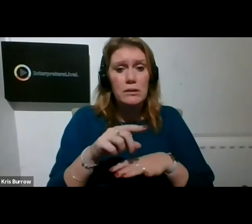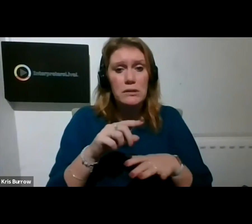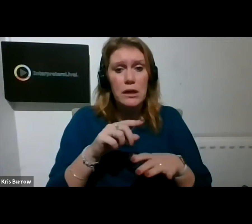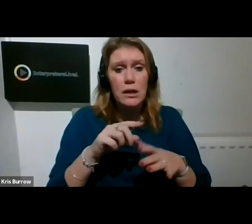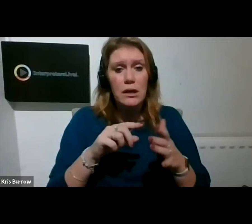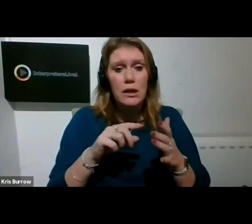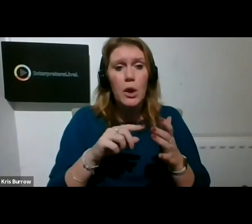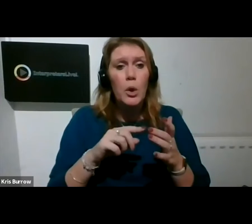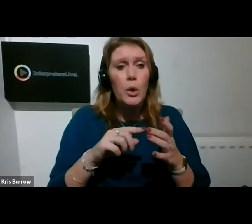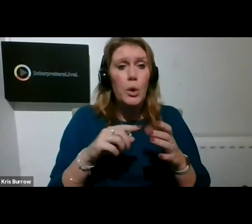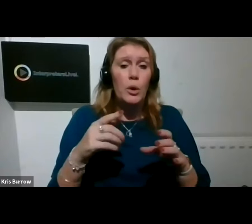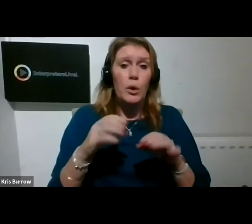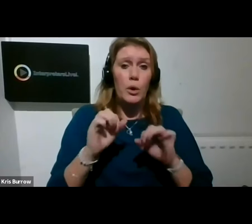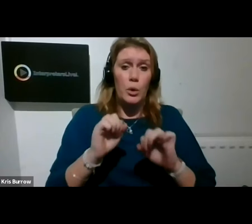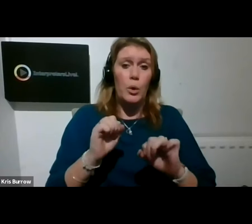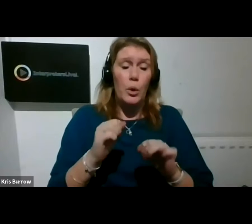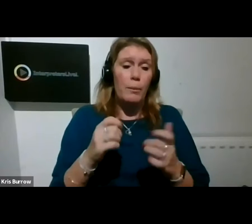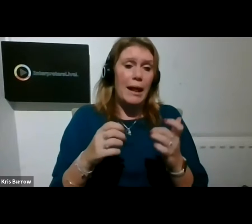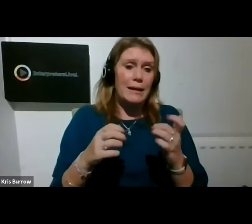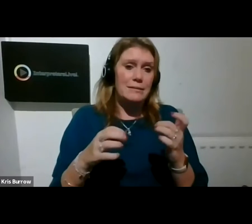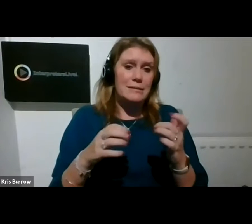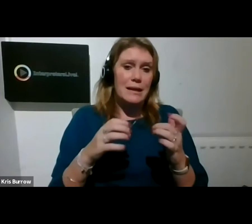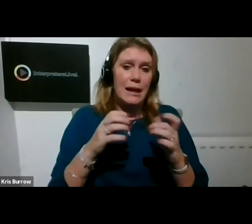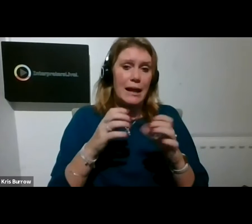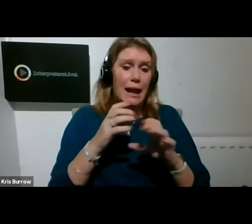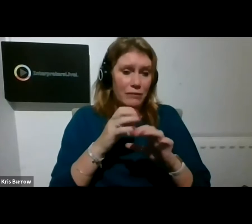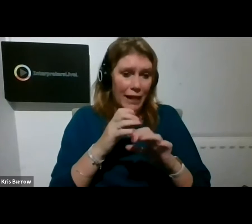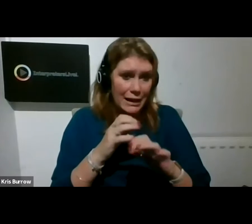a composer in her own right.